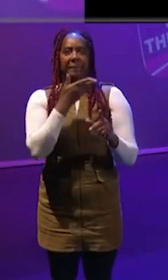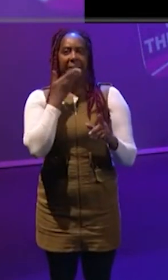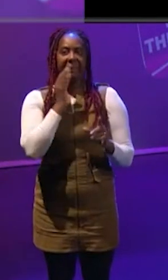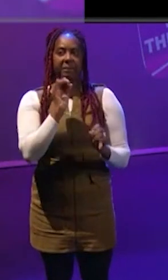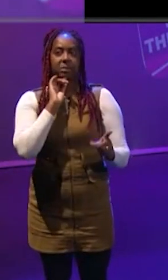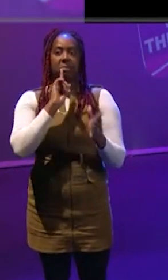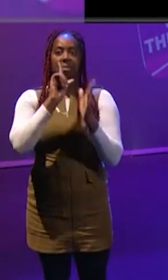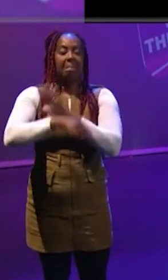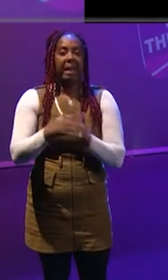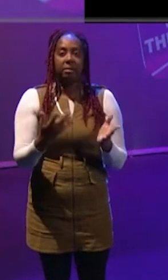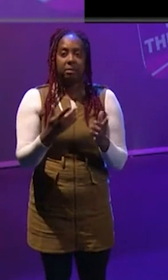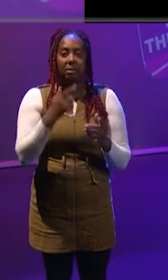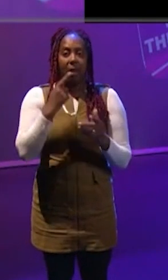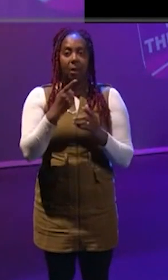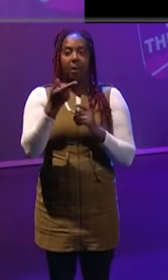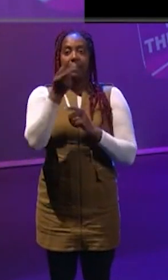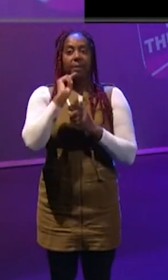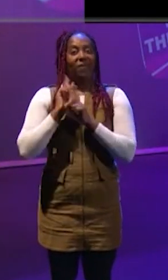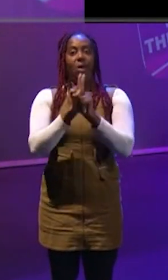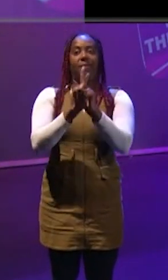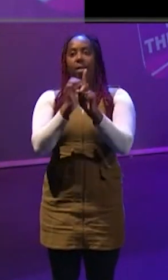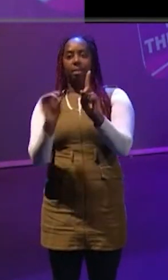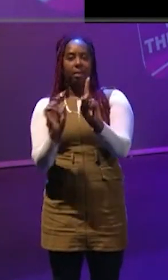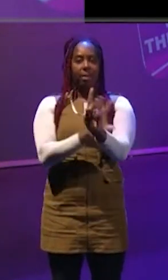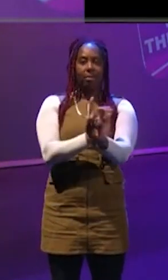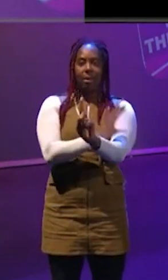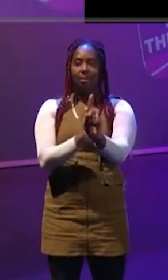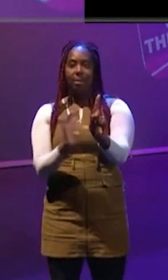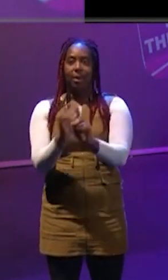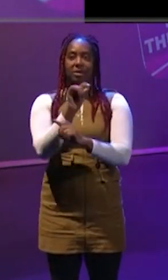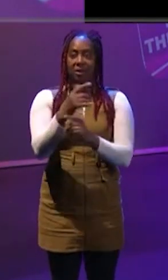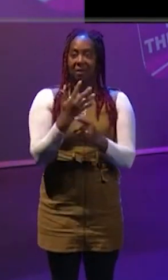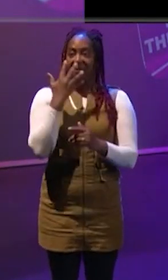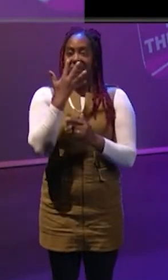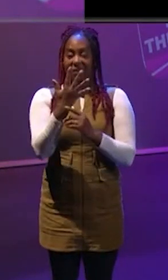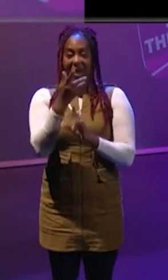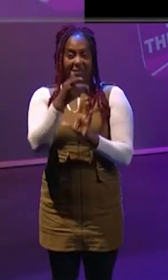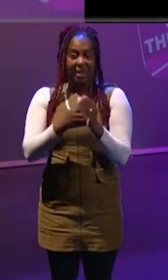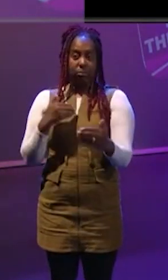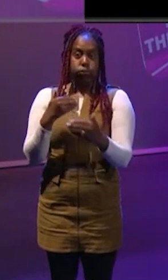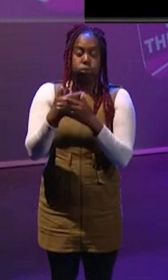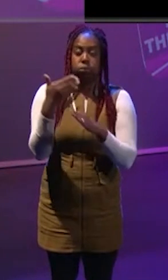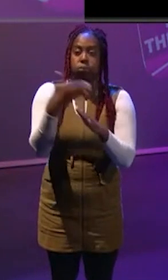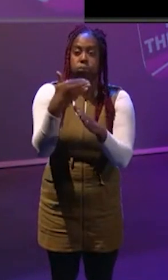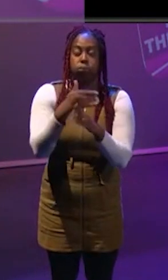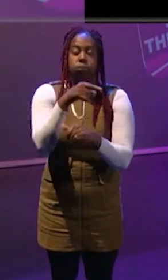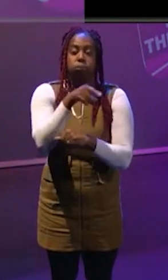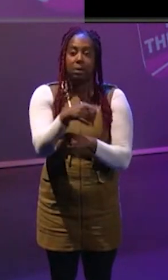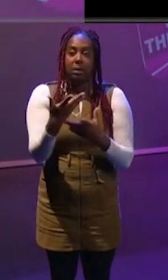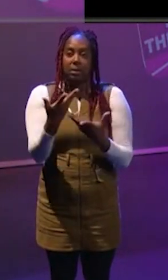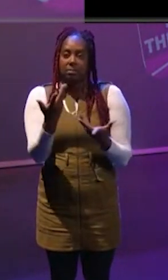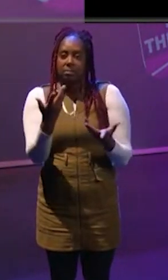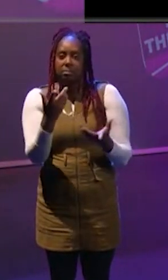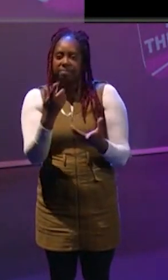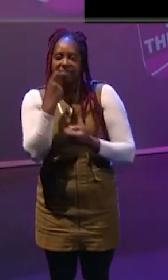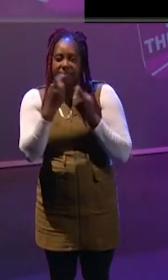that's too late because those people are too far away from you. So I'm 5 years into my career, and it means that what I often end up doing is